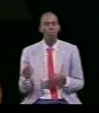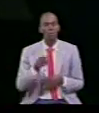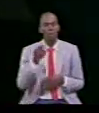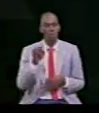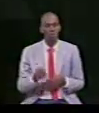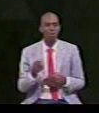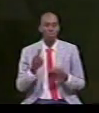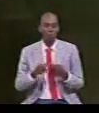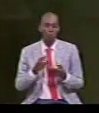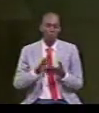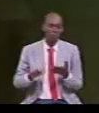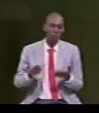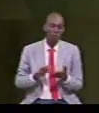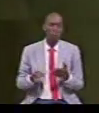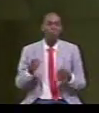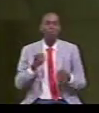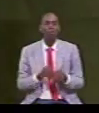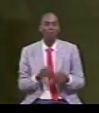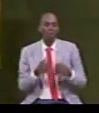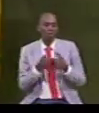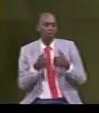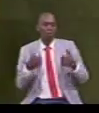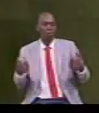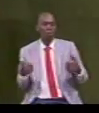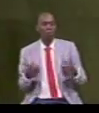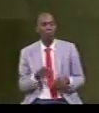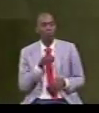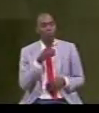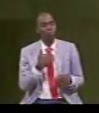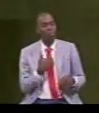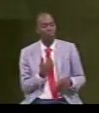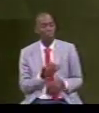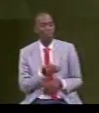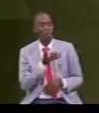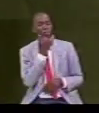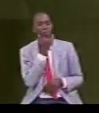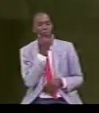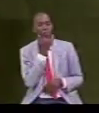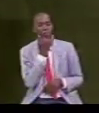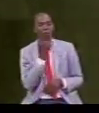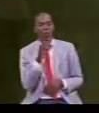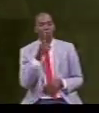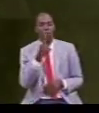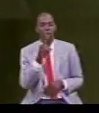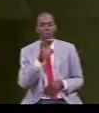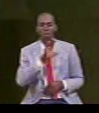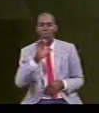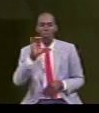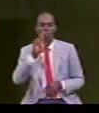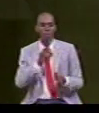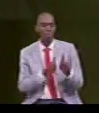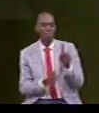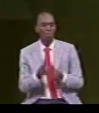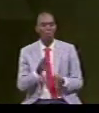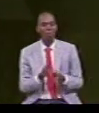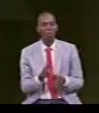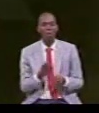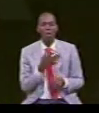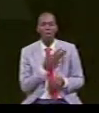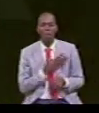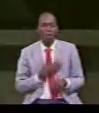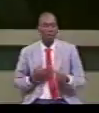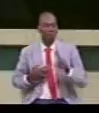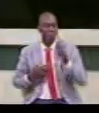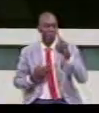forgive in isolation. You have offended 100 people, and one